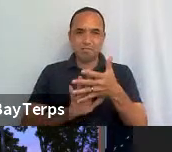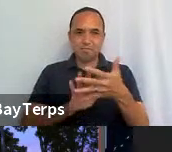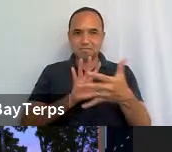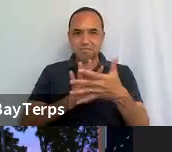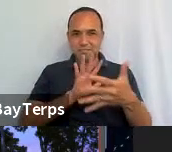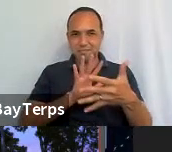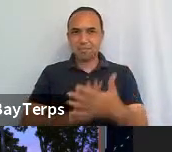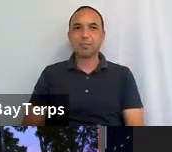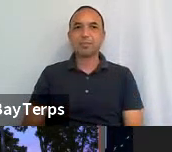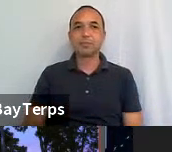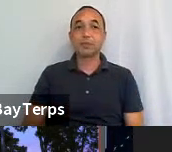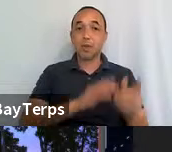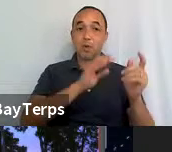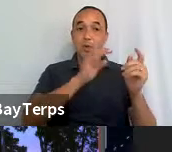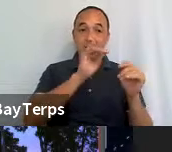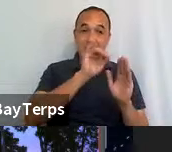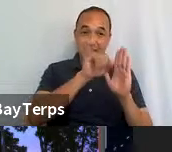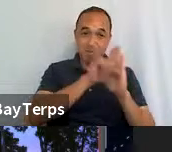adjustments,